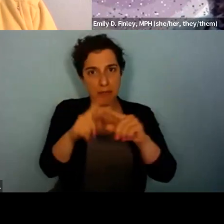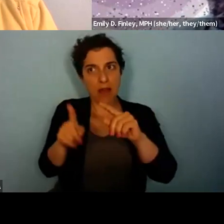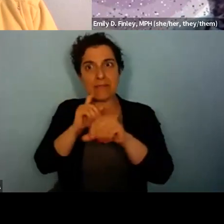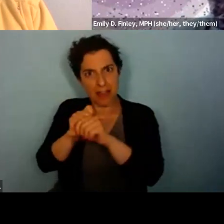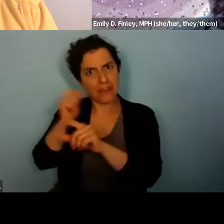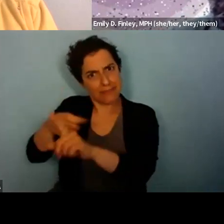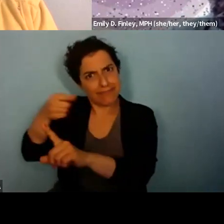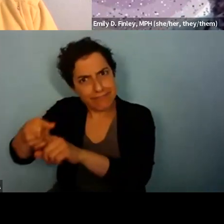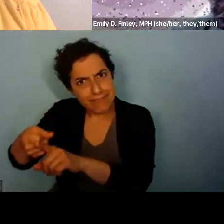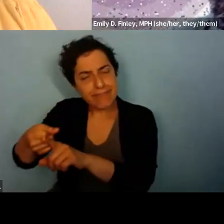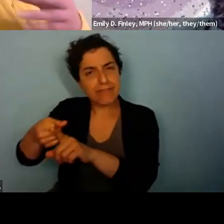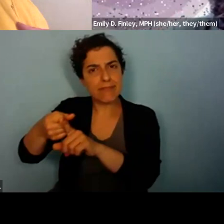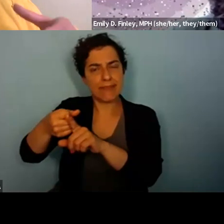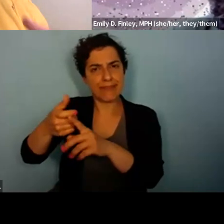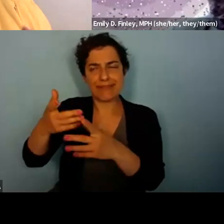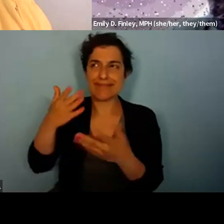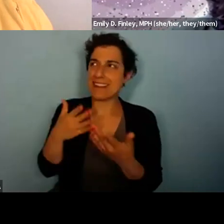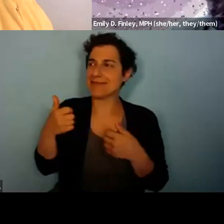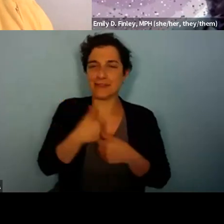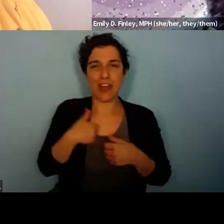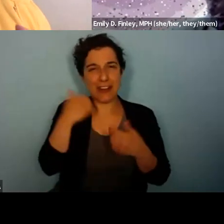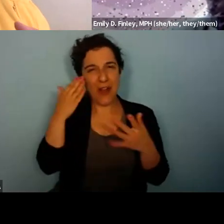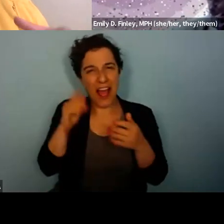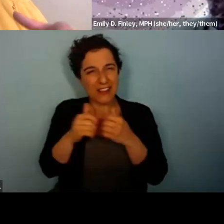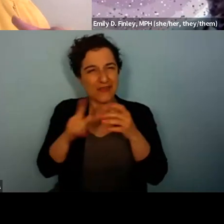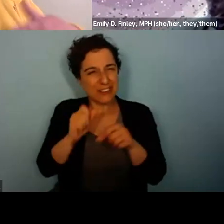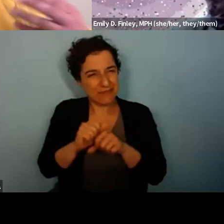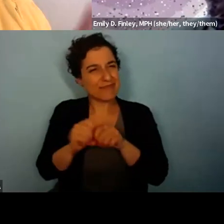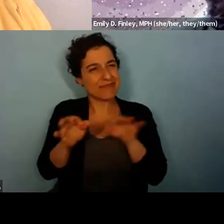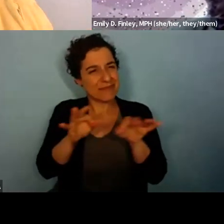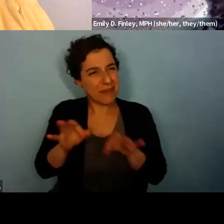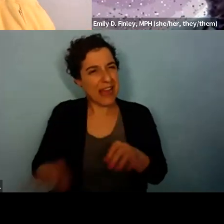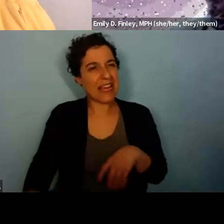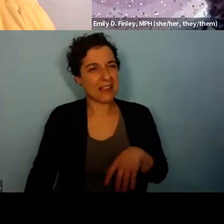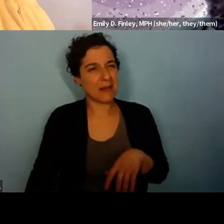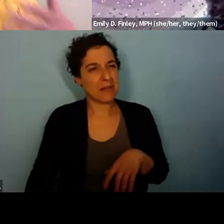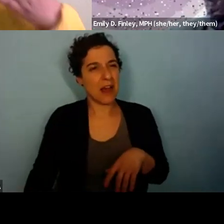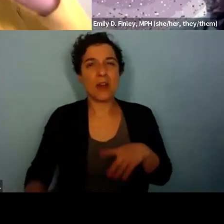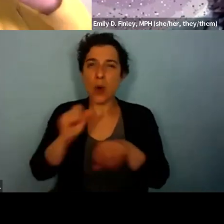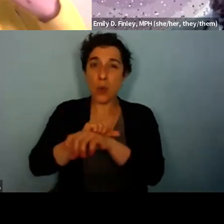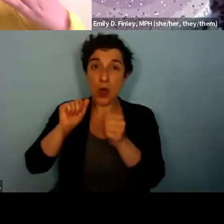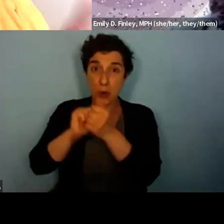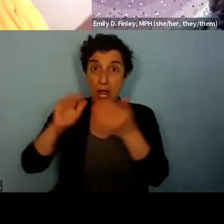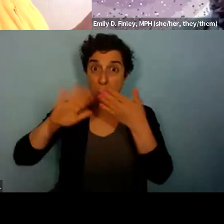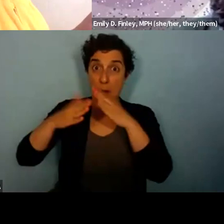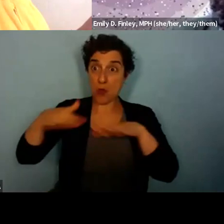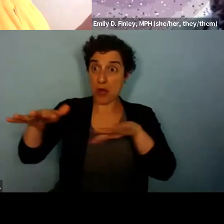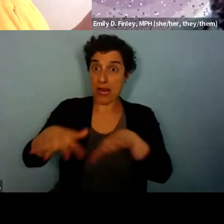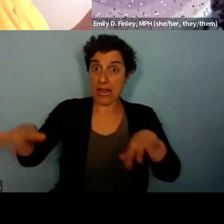to work with the community, it improves the science, if I may